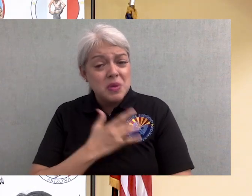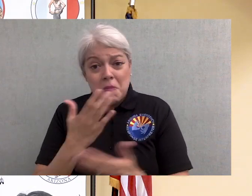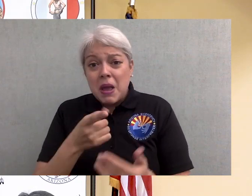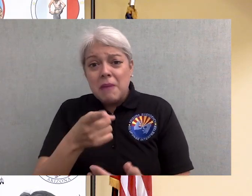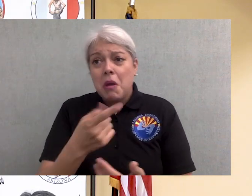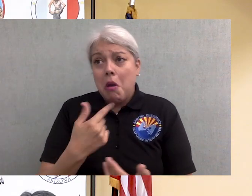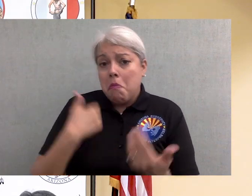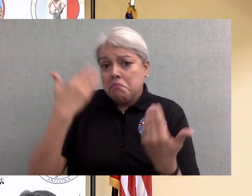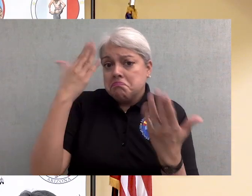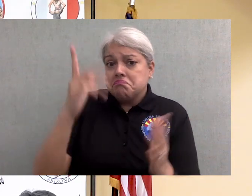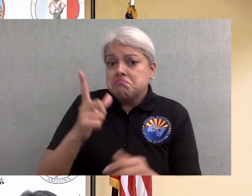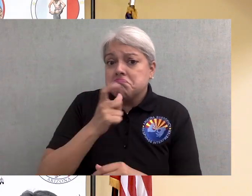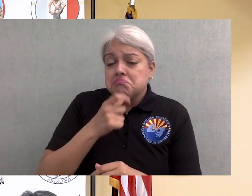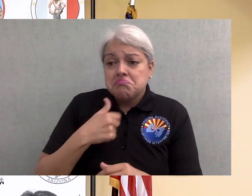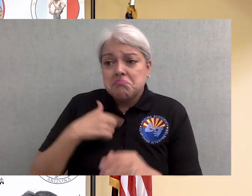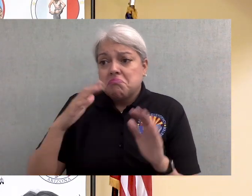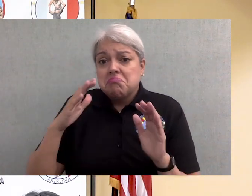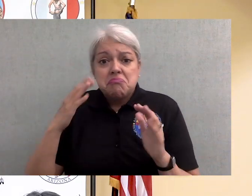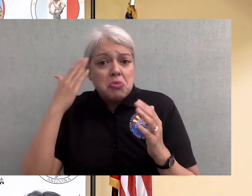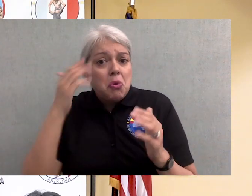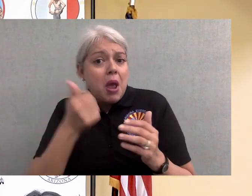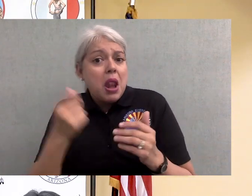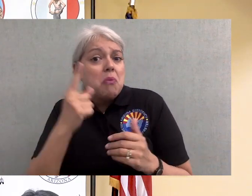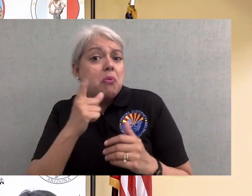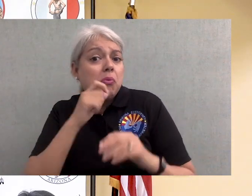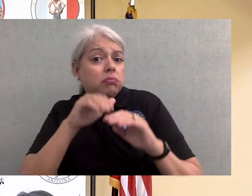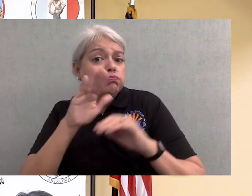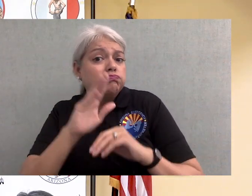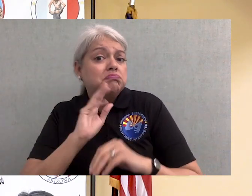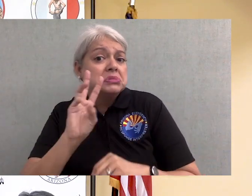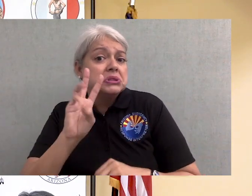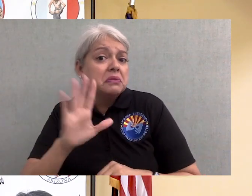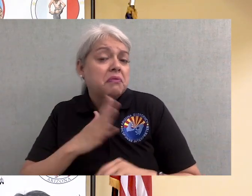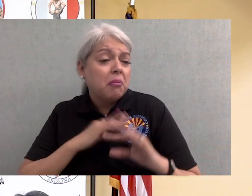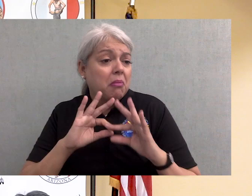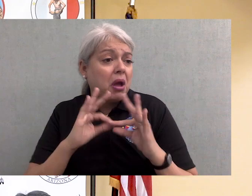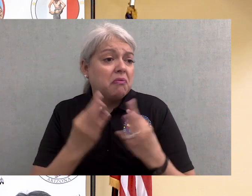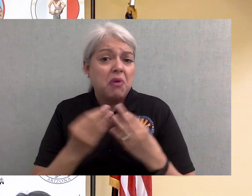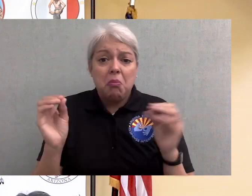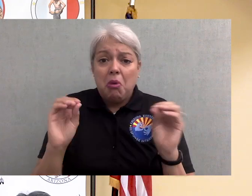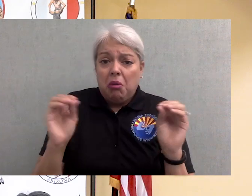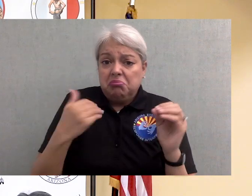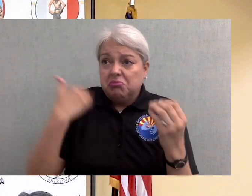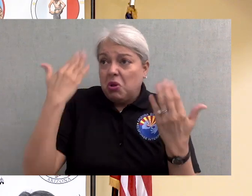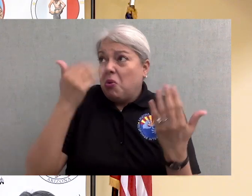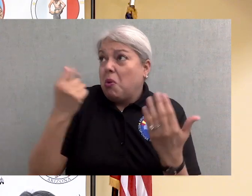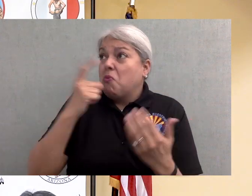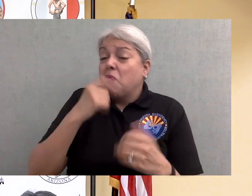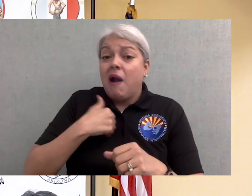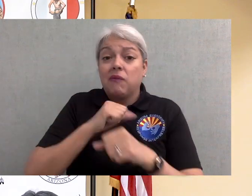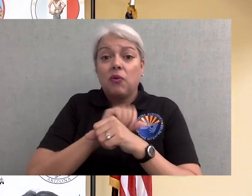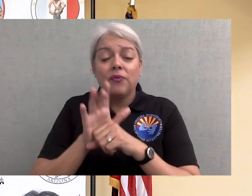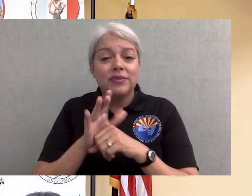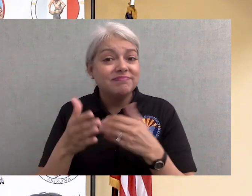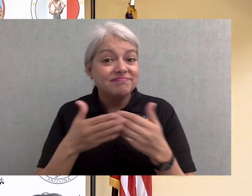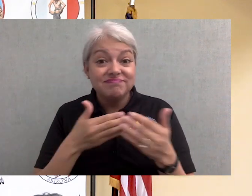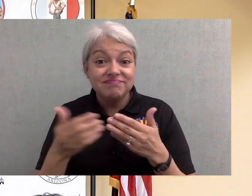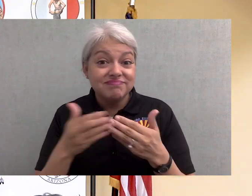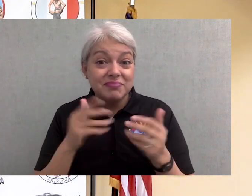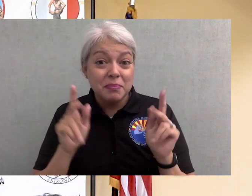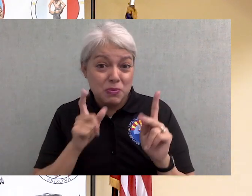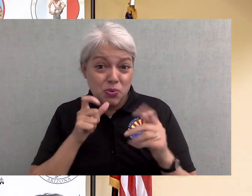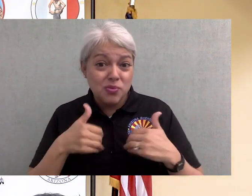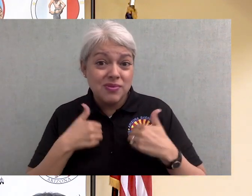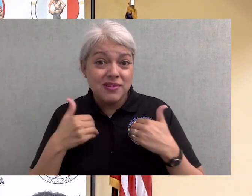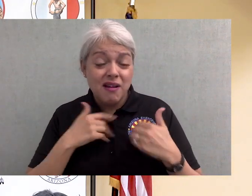you don't have anybody that's 65 and over in your family. We have people that have passed away in their late 30s. So there's no guarantees